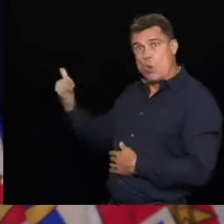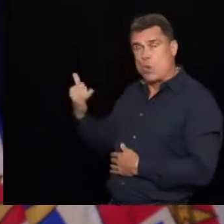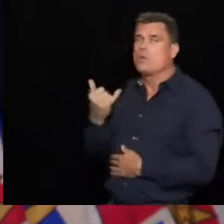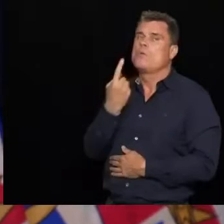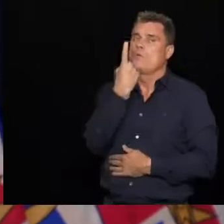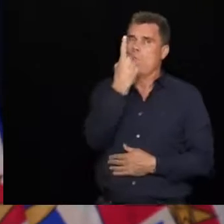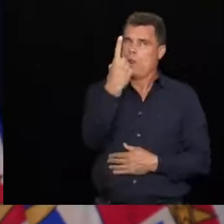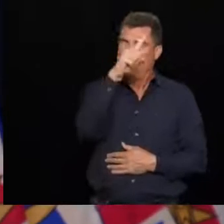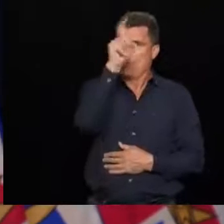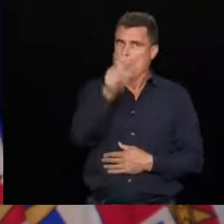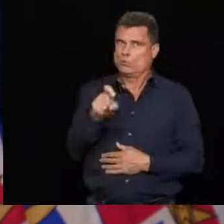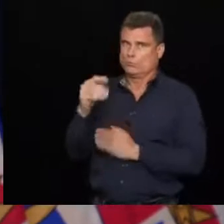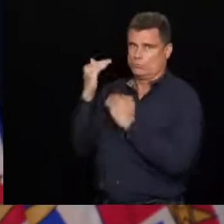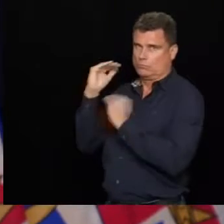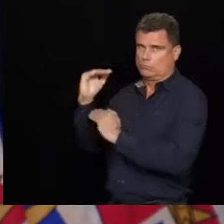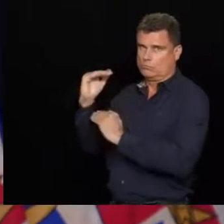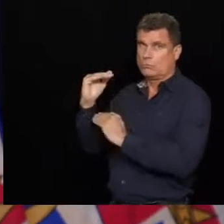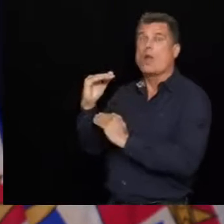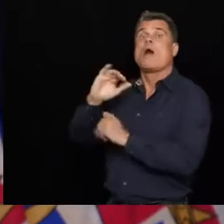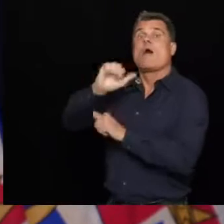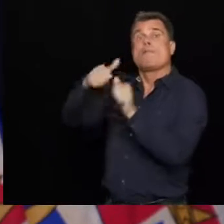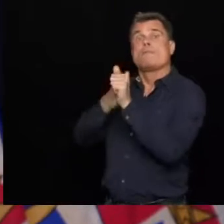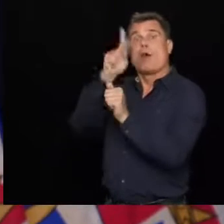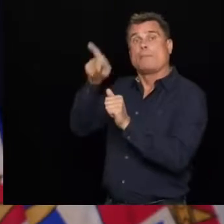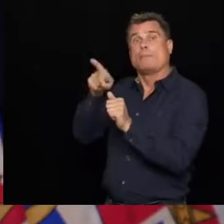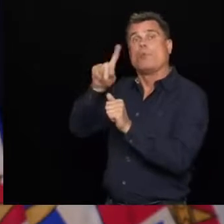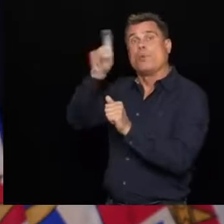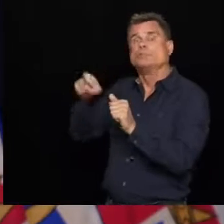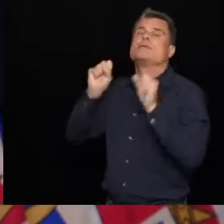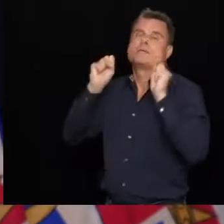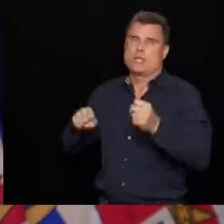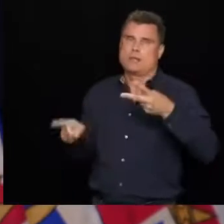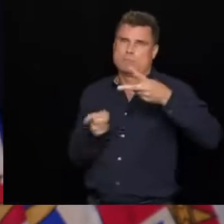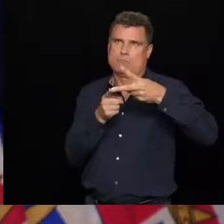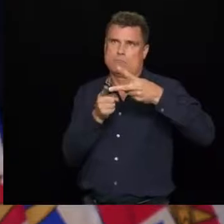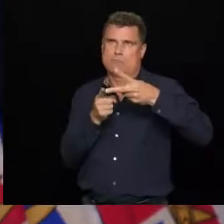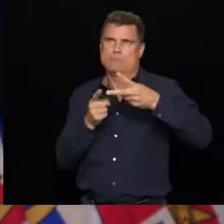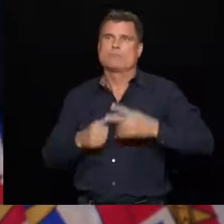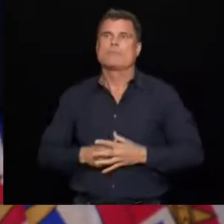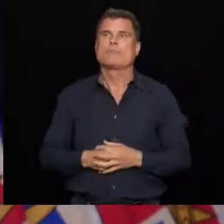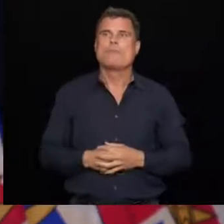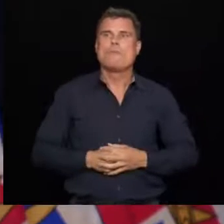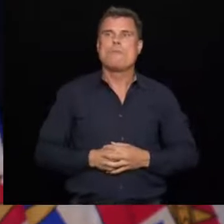until your name is called. First question is from Richard Zisman, Global News.